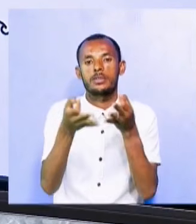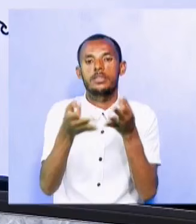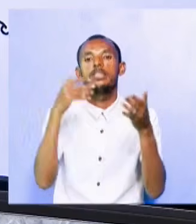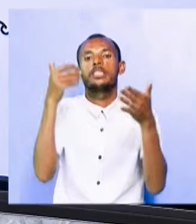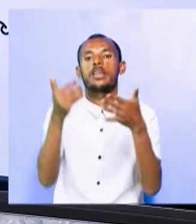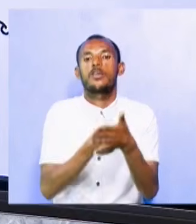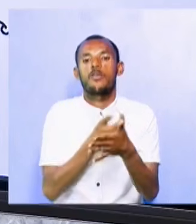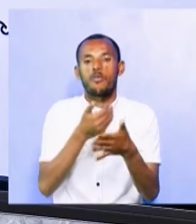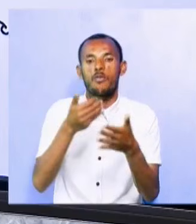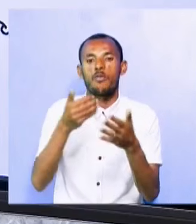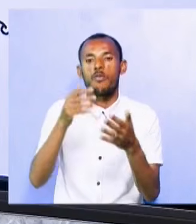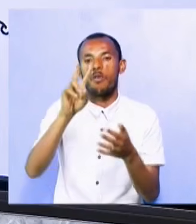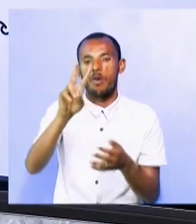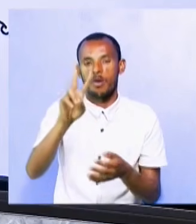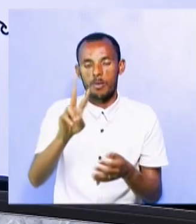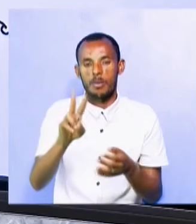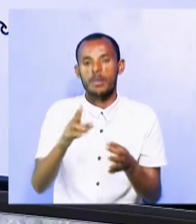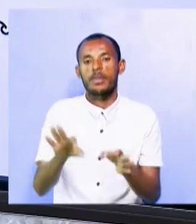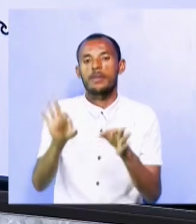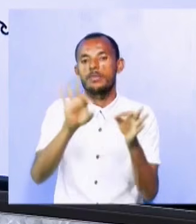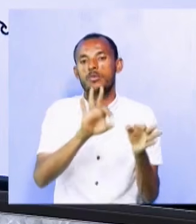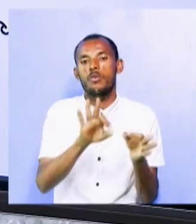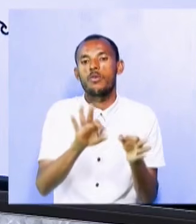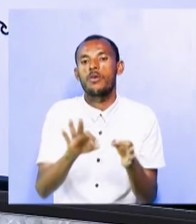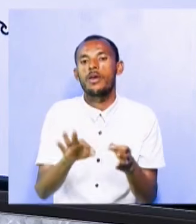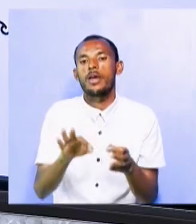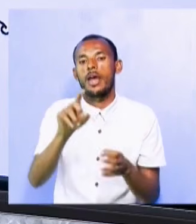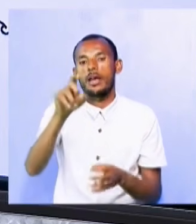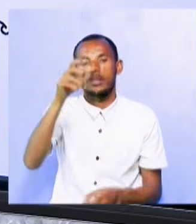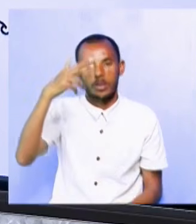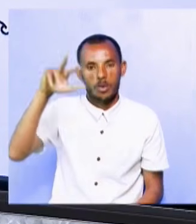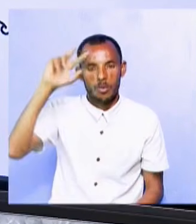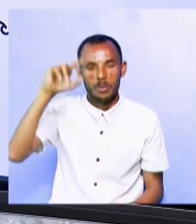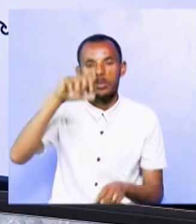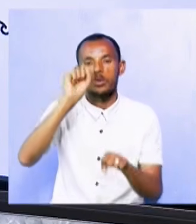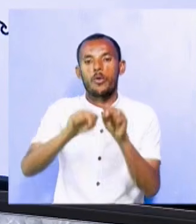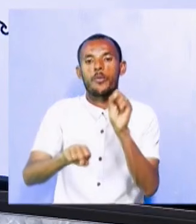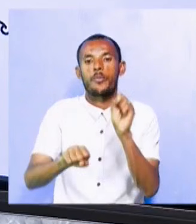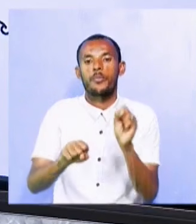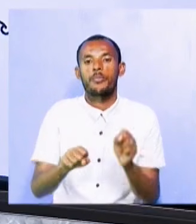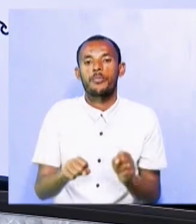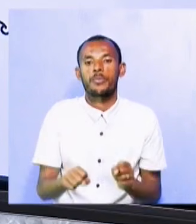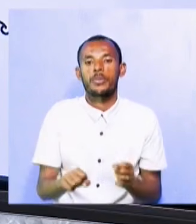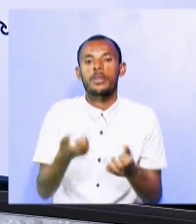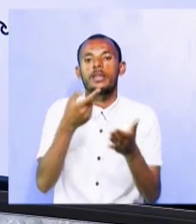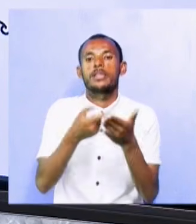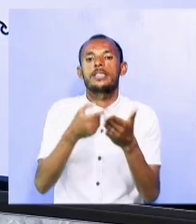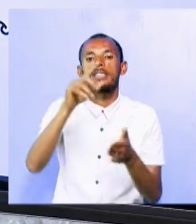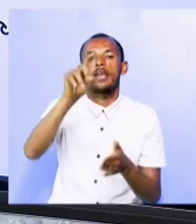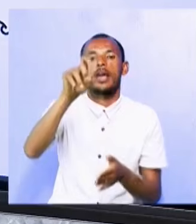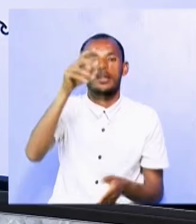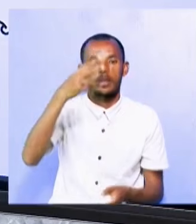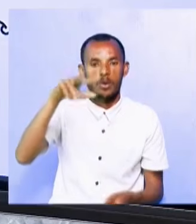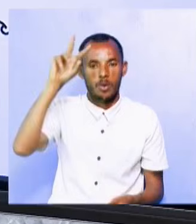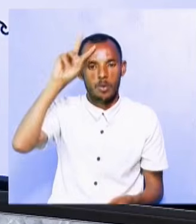new volume in terms of x cube, okay? So this x